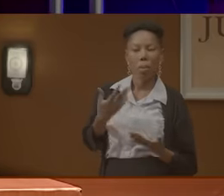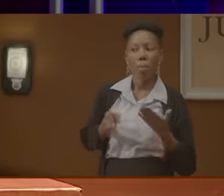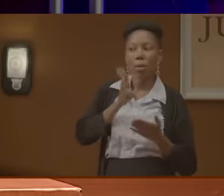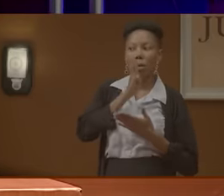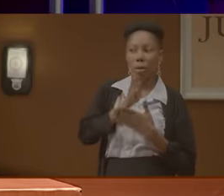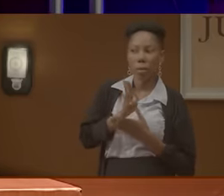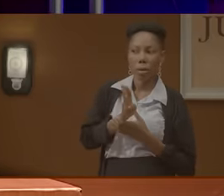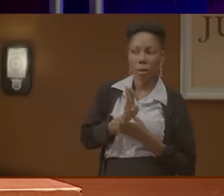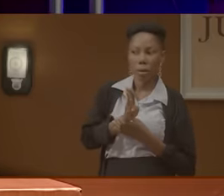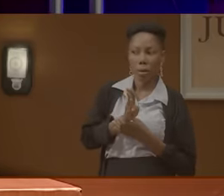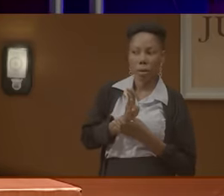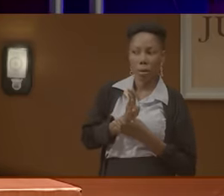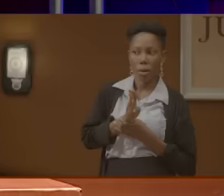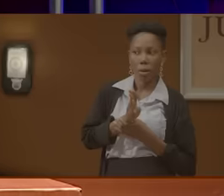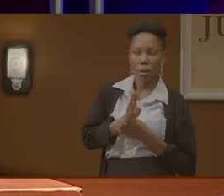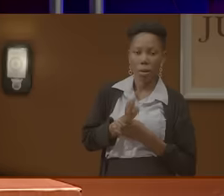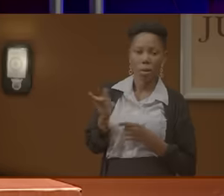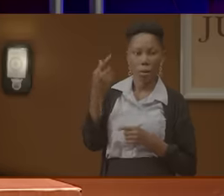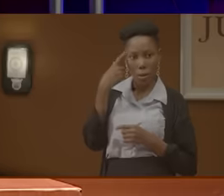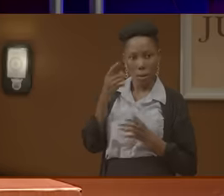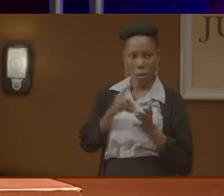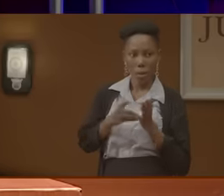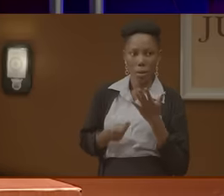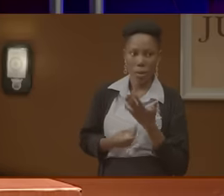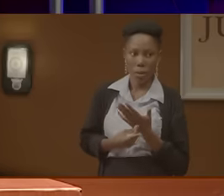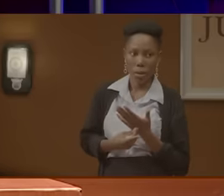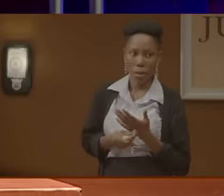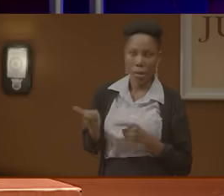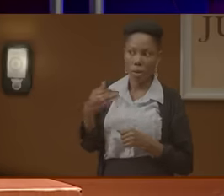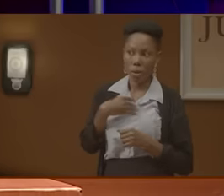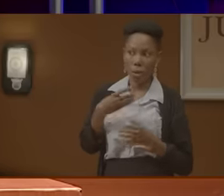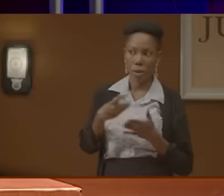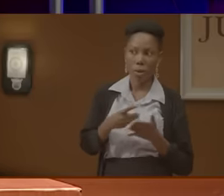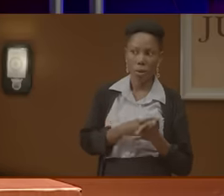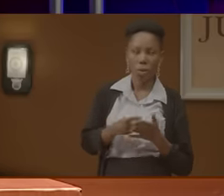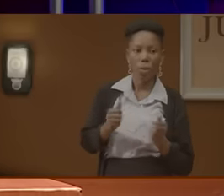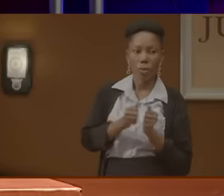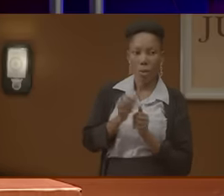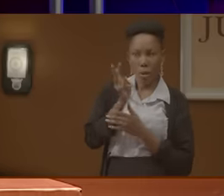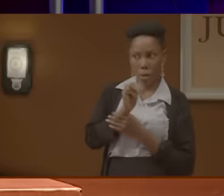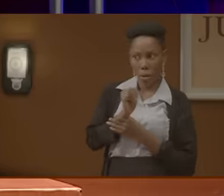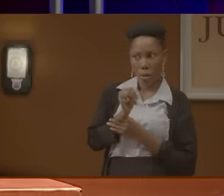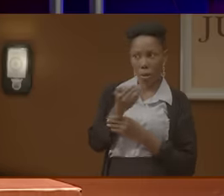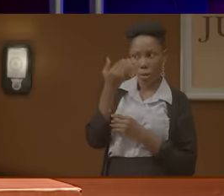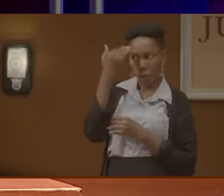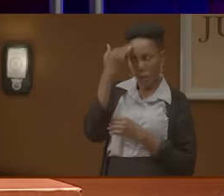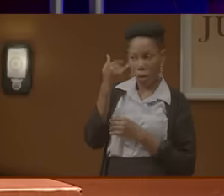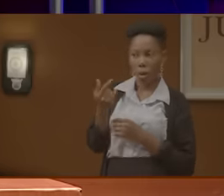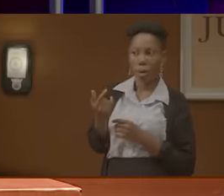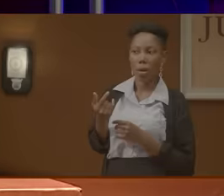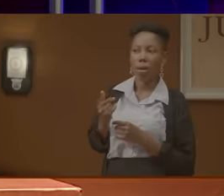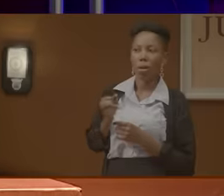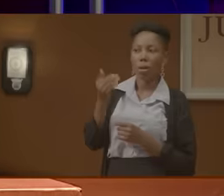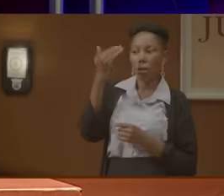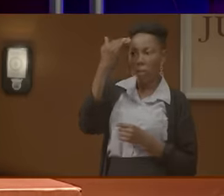God, maybe by December. Have you discussed with them? No, I will discuss with them. Okay. Why I suspend not to discuss with them? Okay,